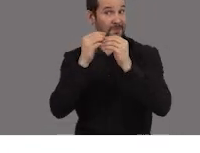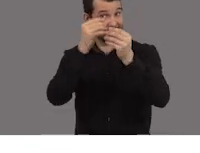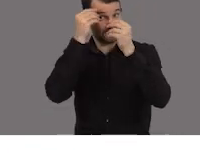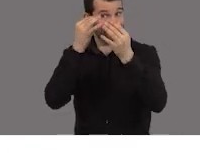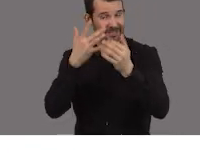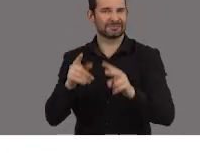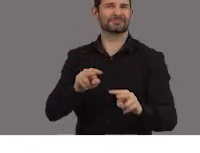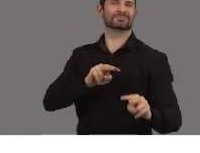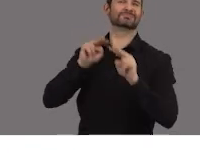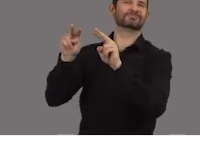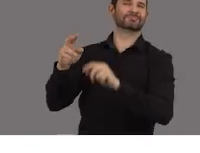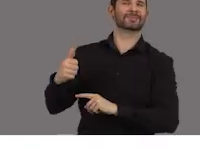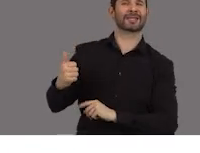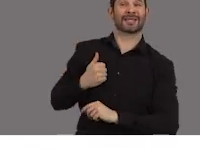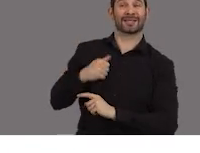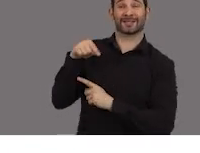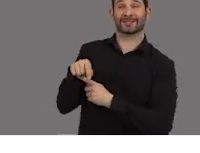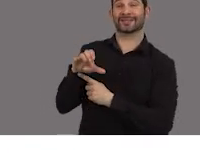information, visit